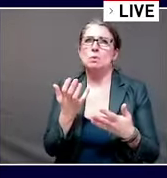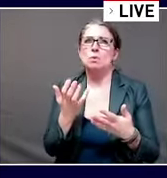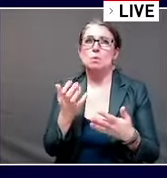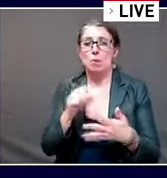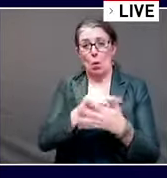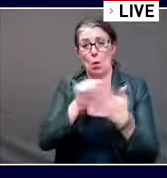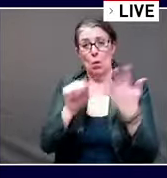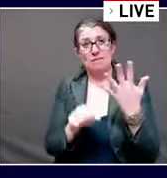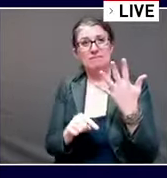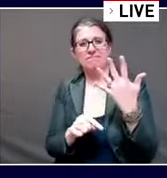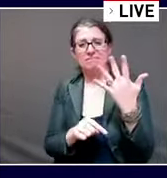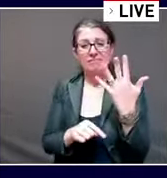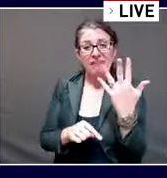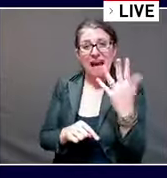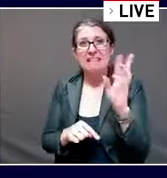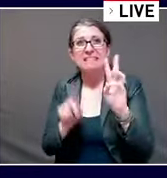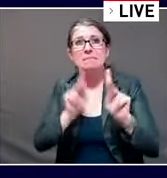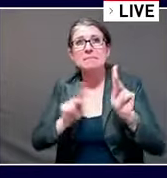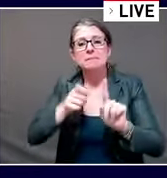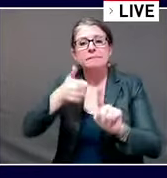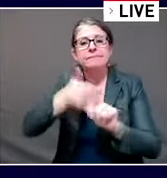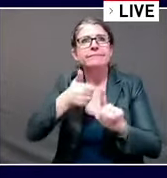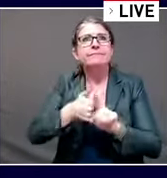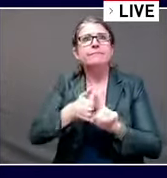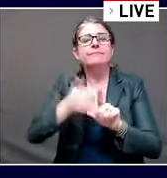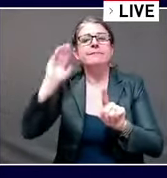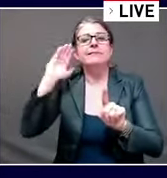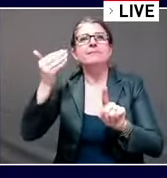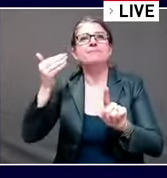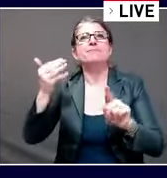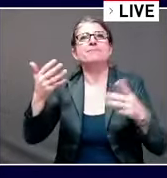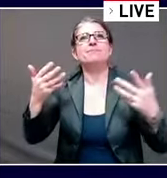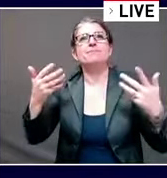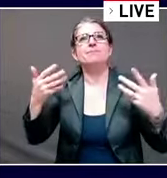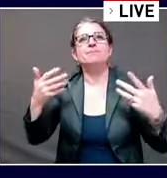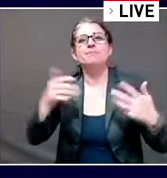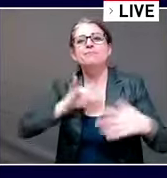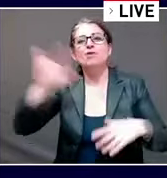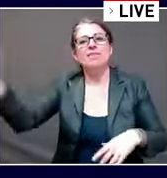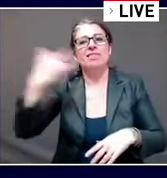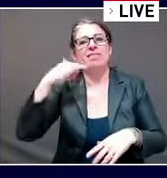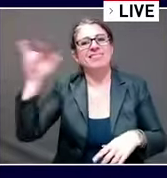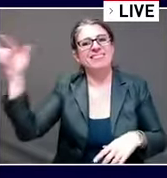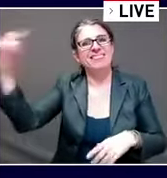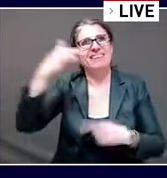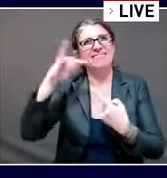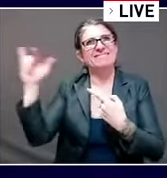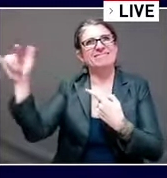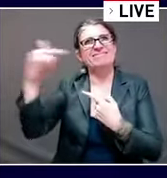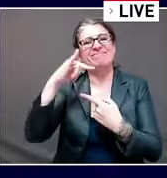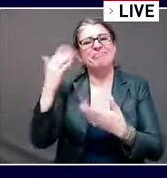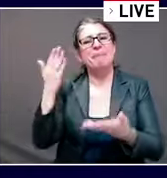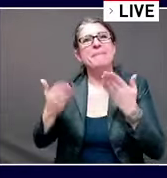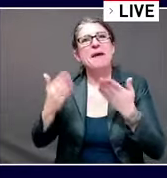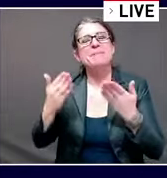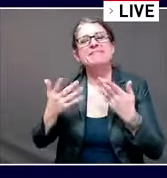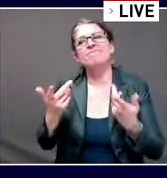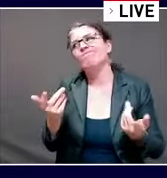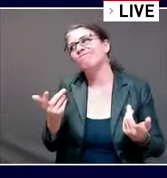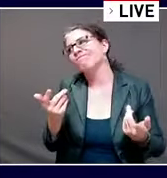very slight variation on the virus. A couple of base pairs of RNA were just a little bit different. But it is definitely not the norm